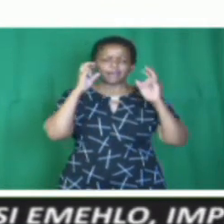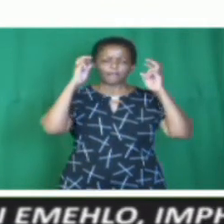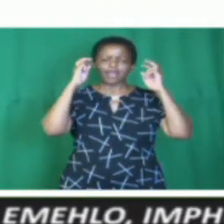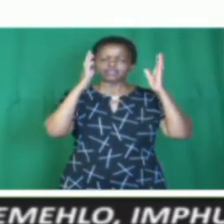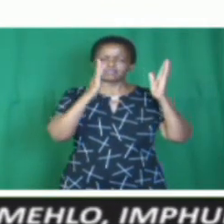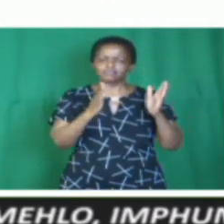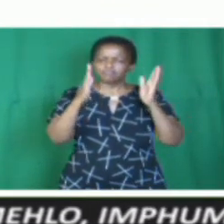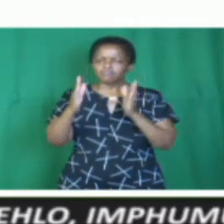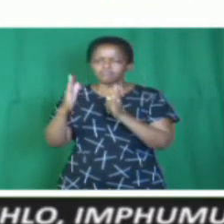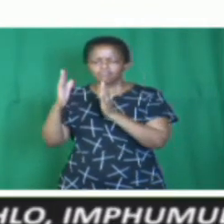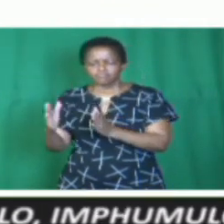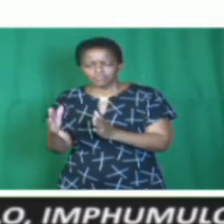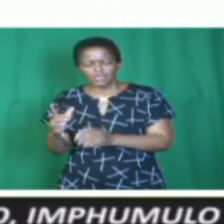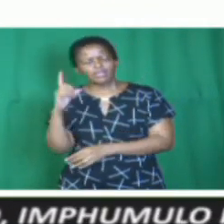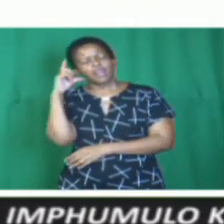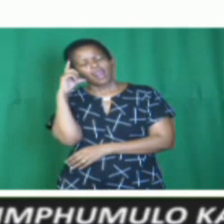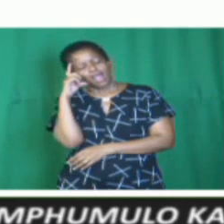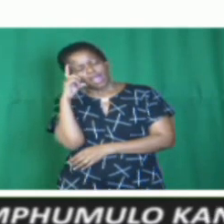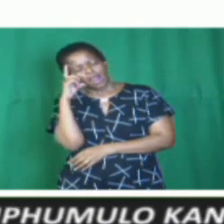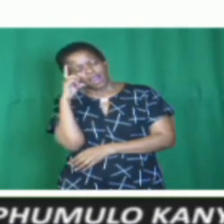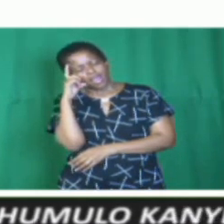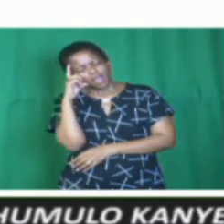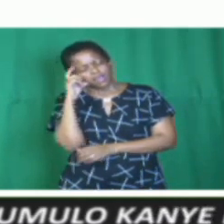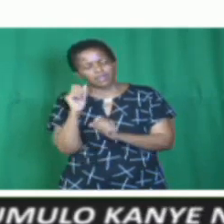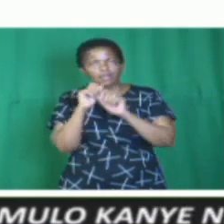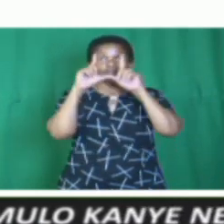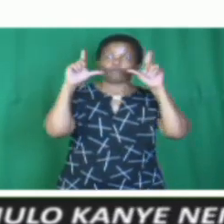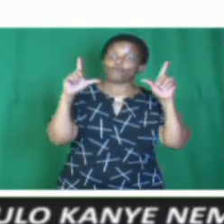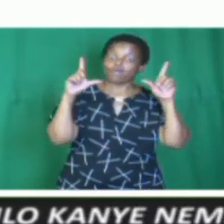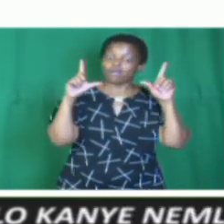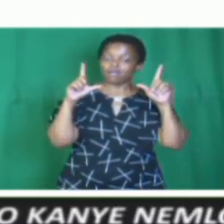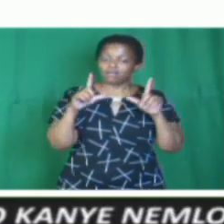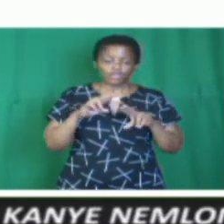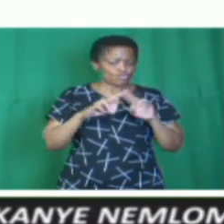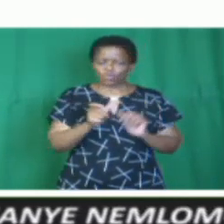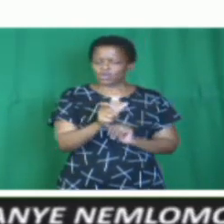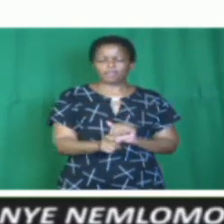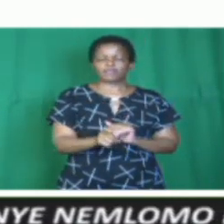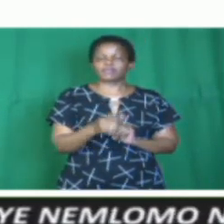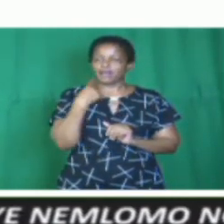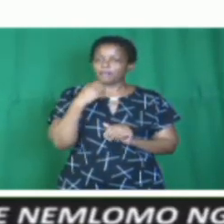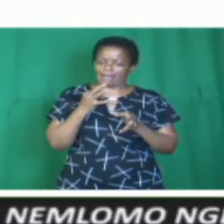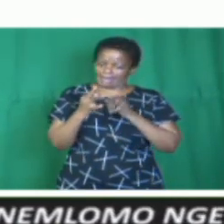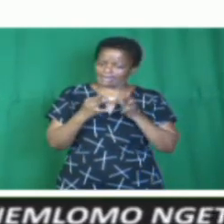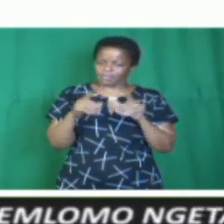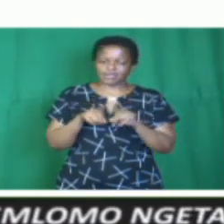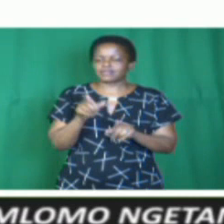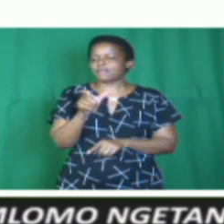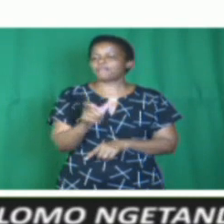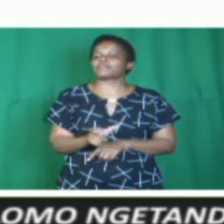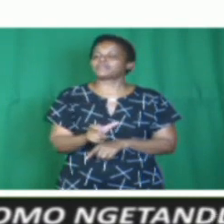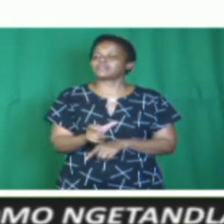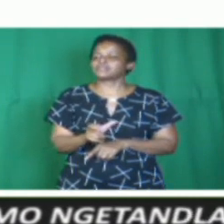does not say sleep, peaceful sleep, but slumber. That is beautiful, Mylena. That is how we are supposed to do it. So the